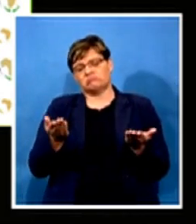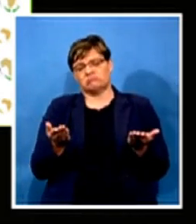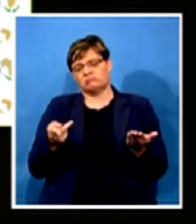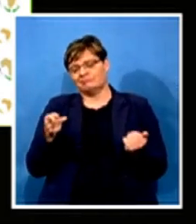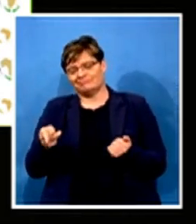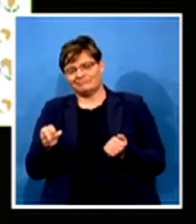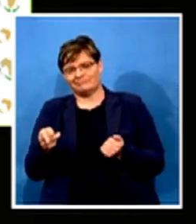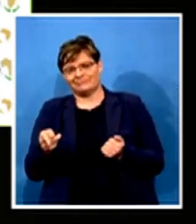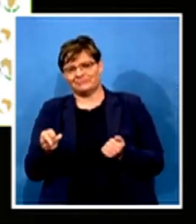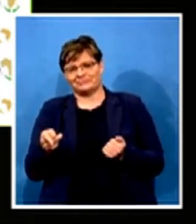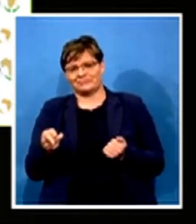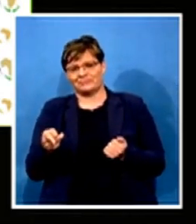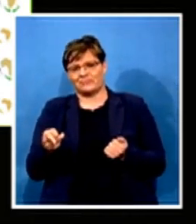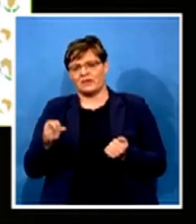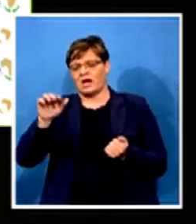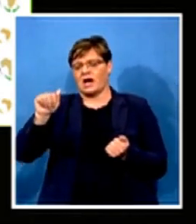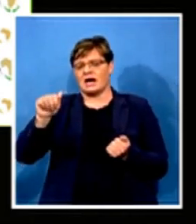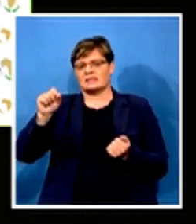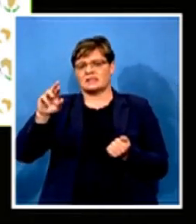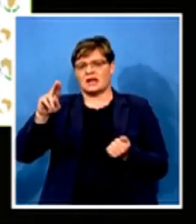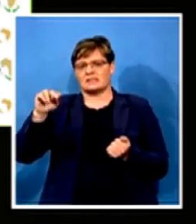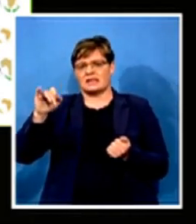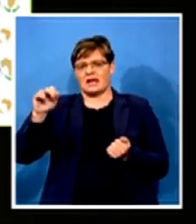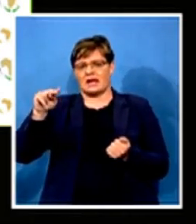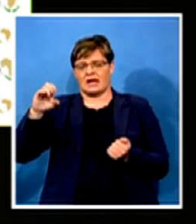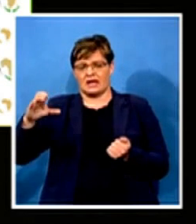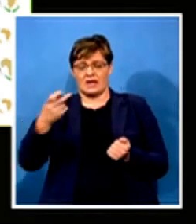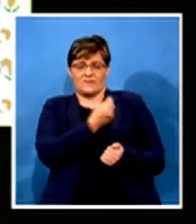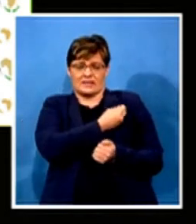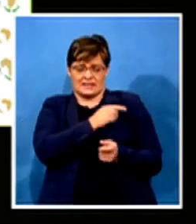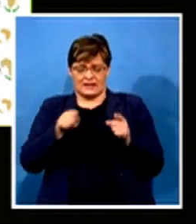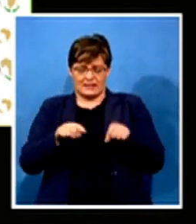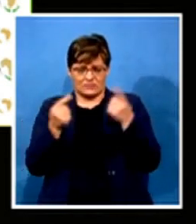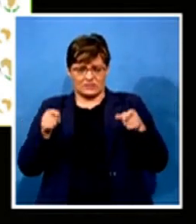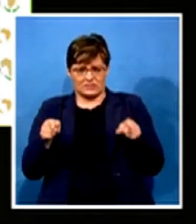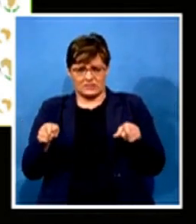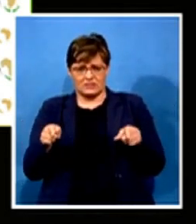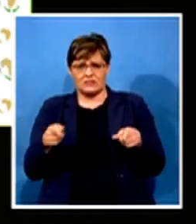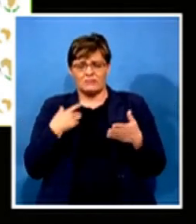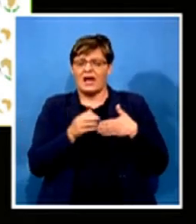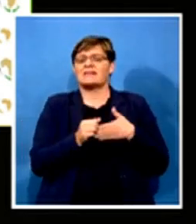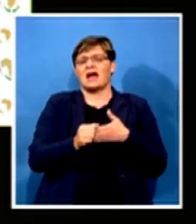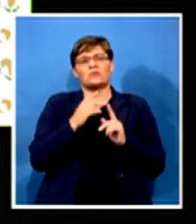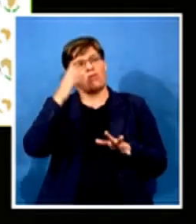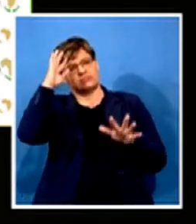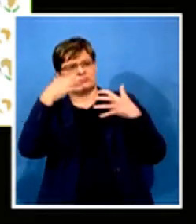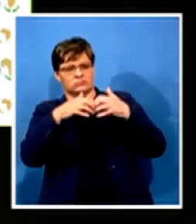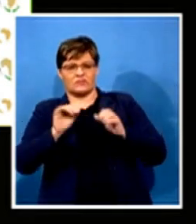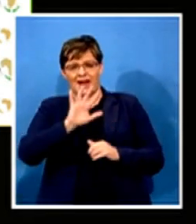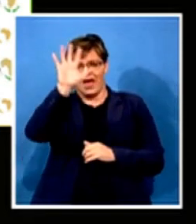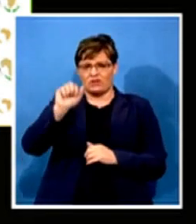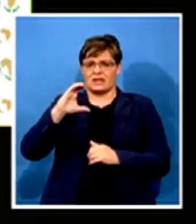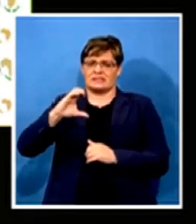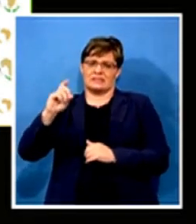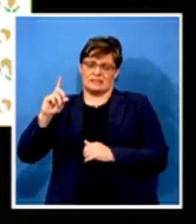AstraZeneca vaccine, this is our guidance or our thinking from Africa CDC that we should go with